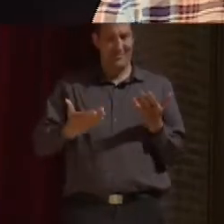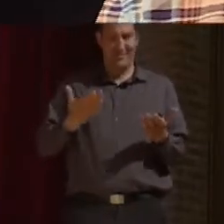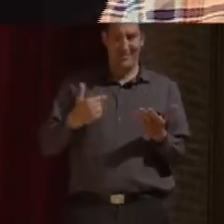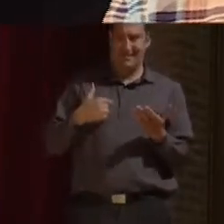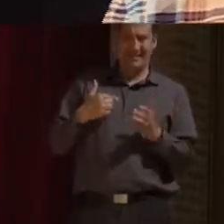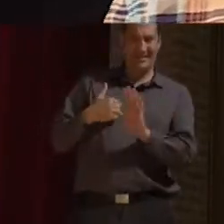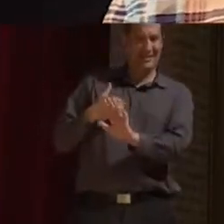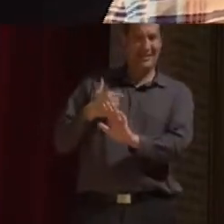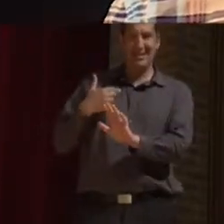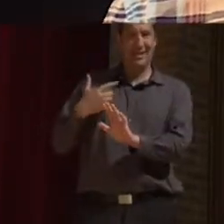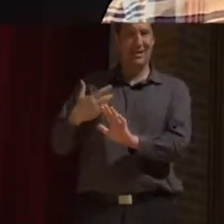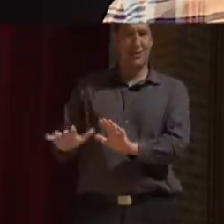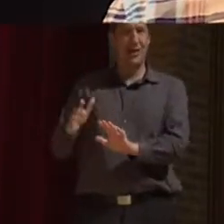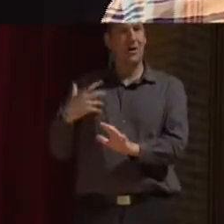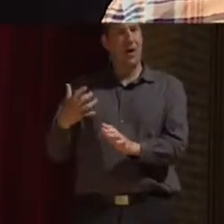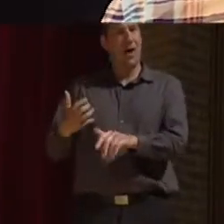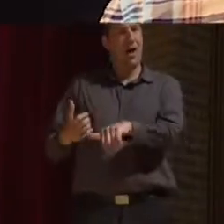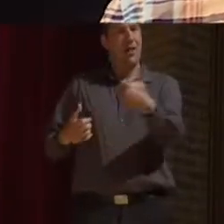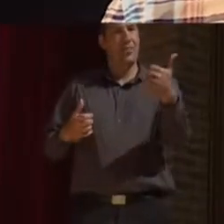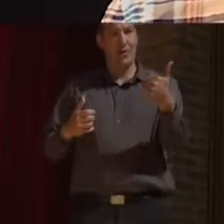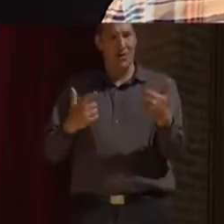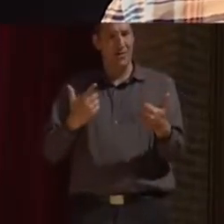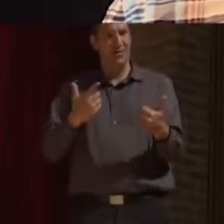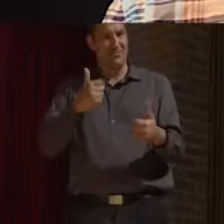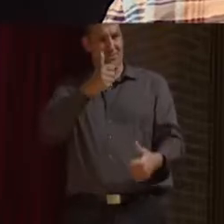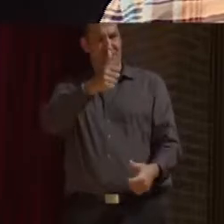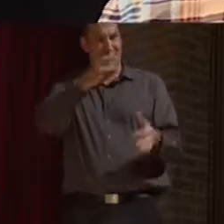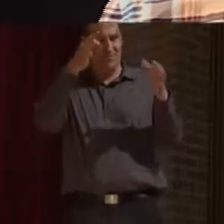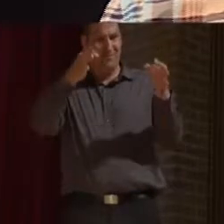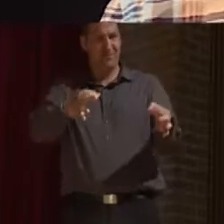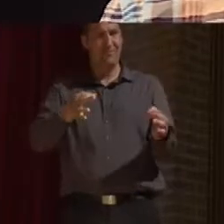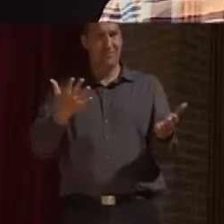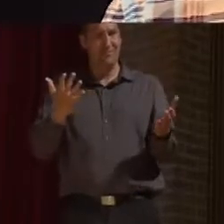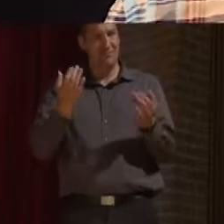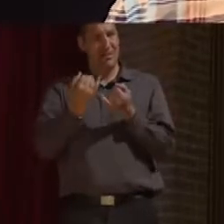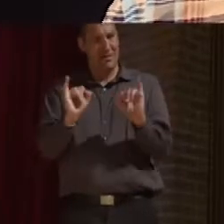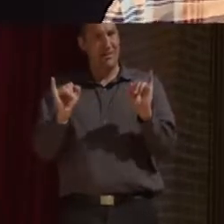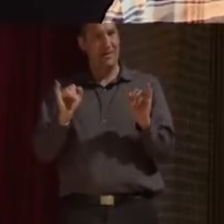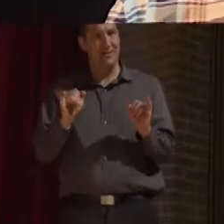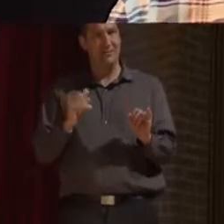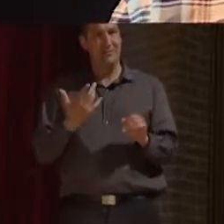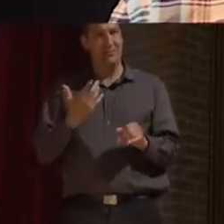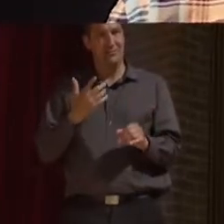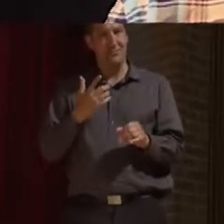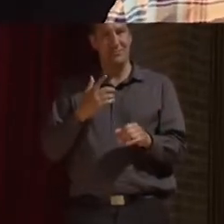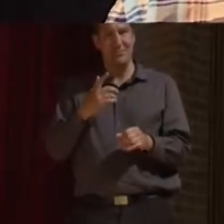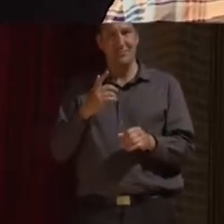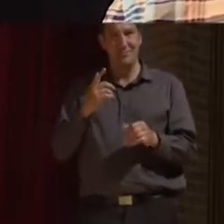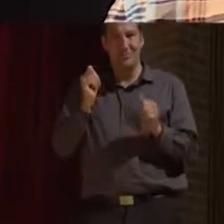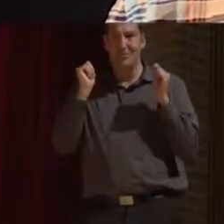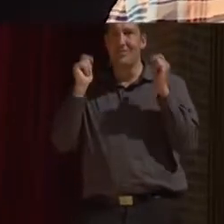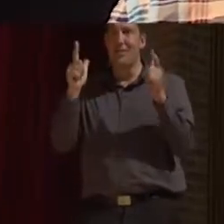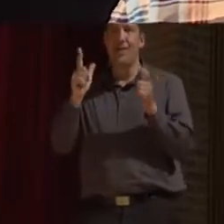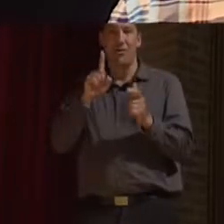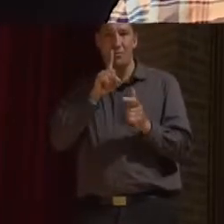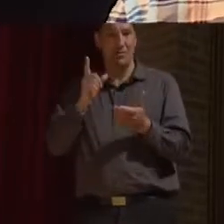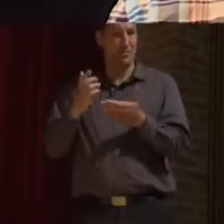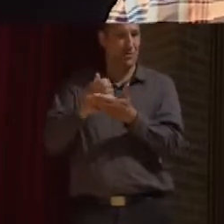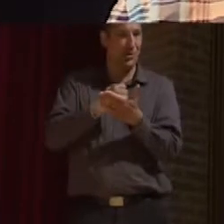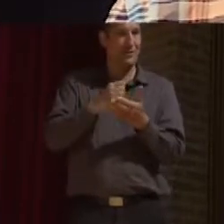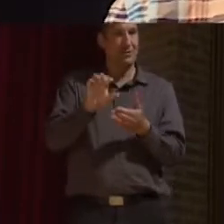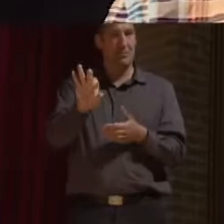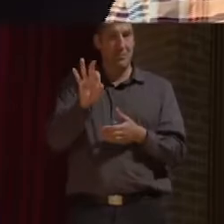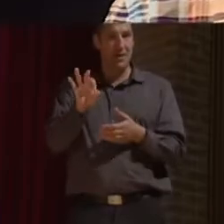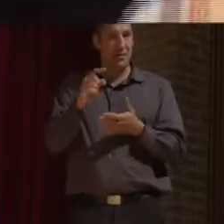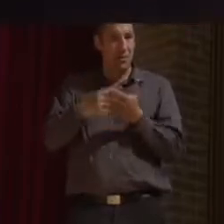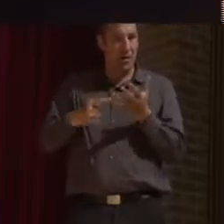his path, and he feels good about it. Right. And we feel that everybody deserves that, regardless of their ability, that they